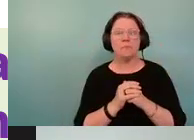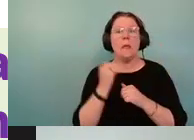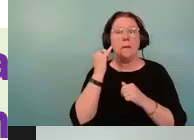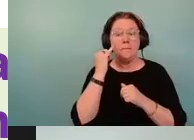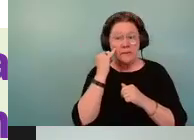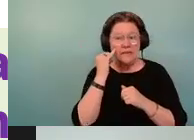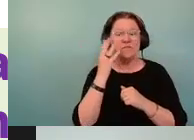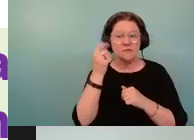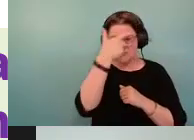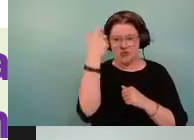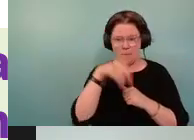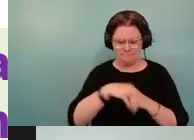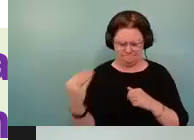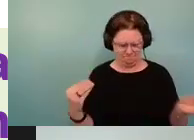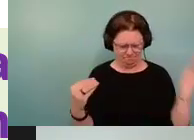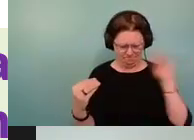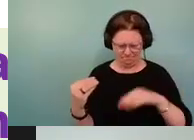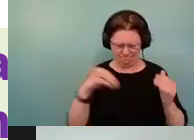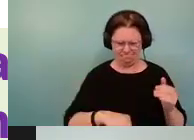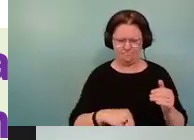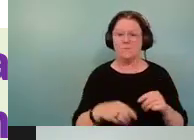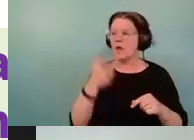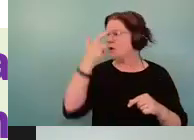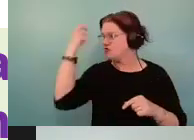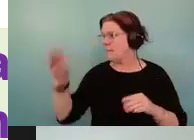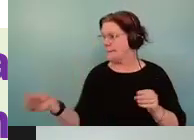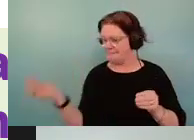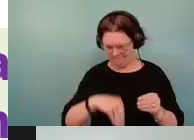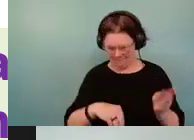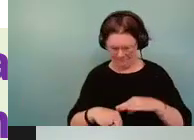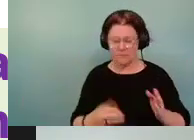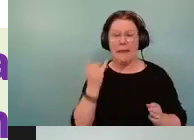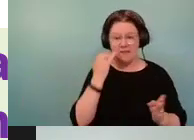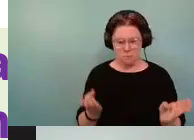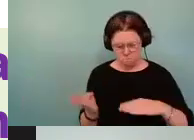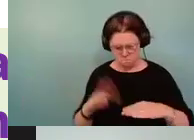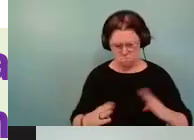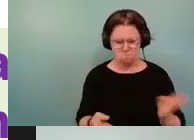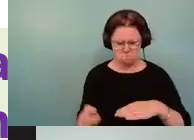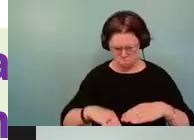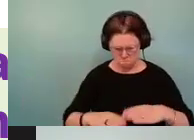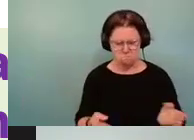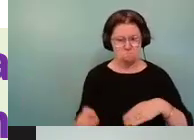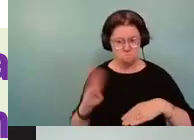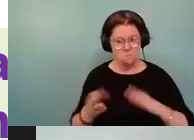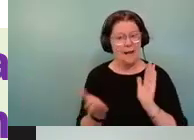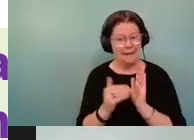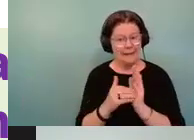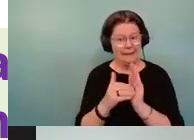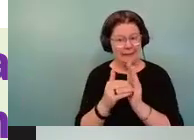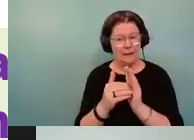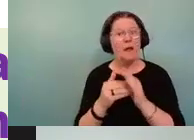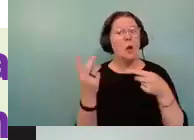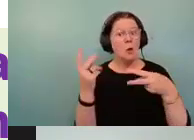through a trauma, we stick it in there. Eventually, when you put the lid back on, it does one of two things. It